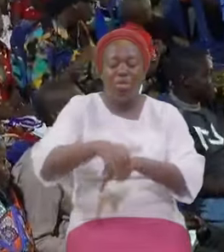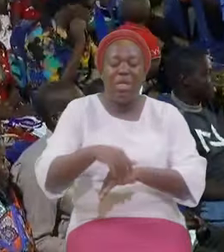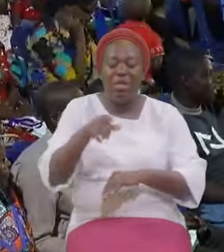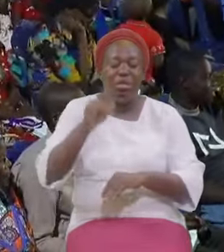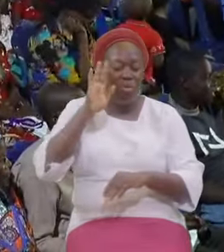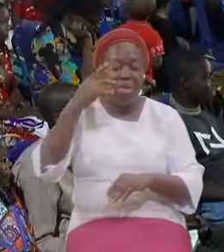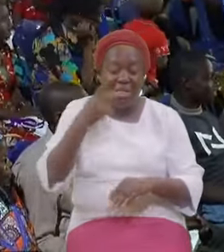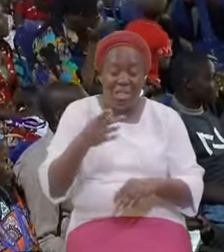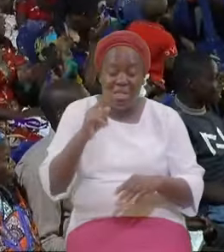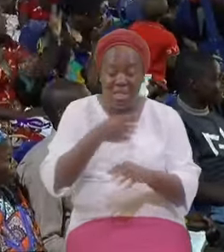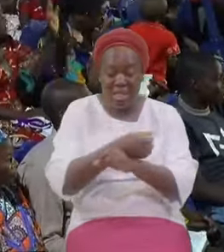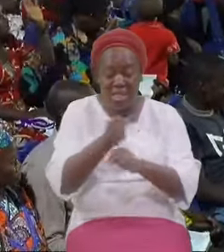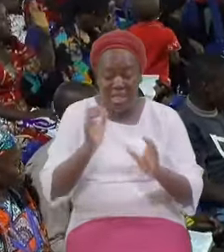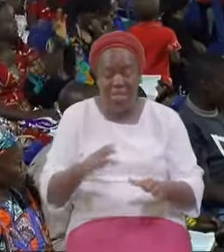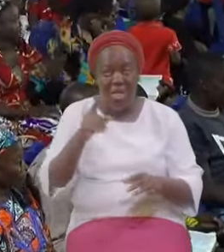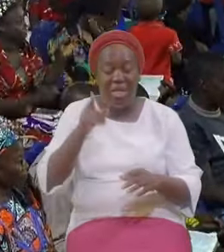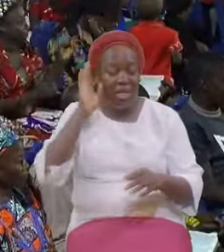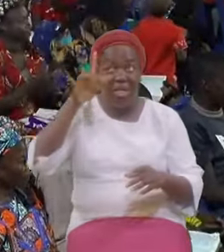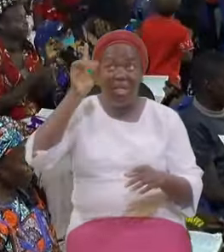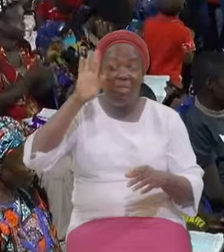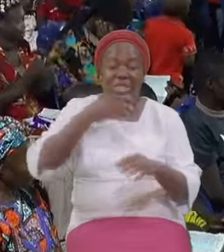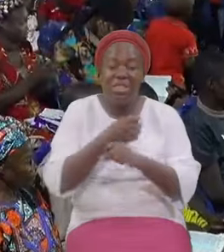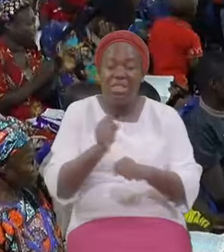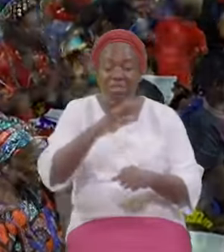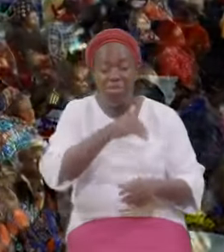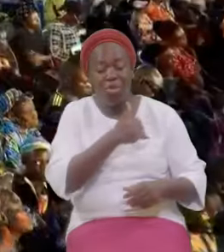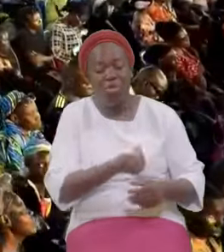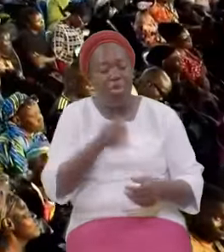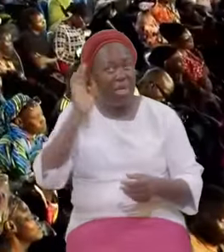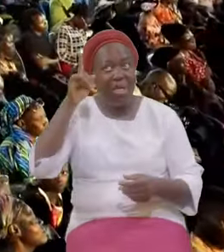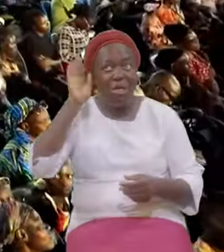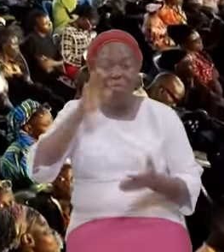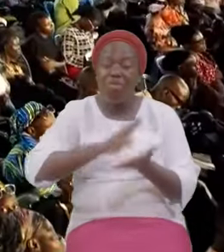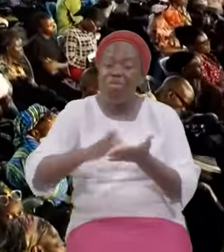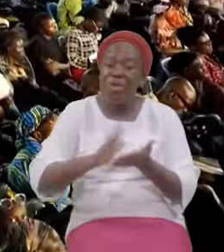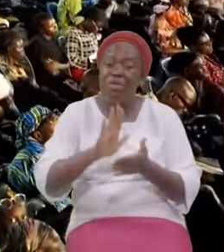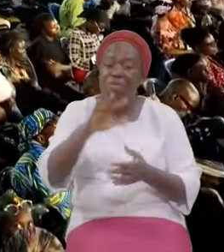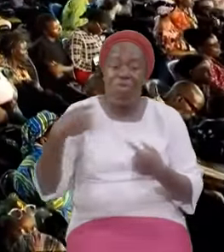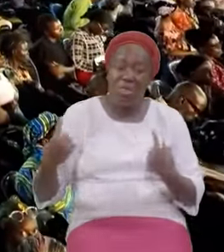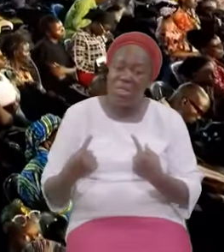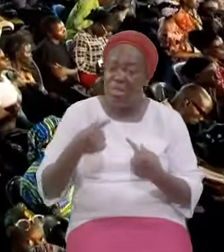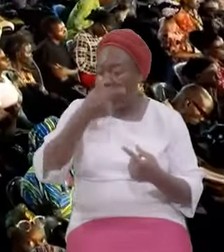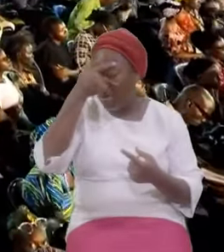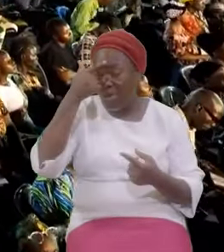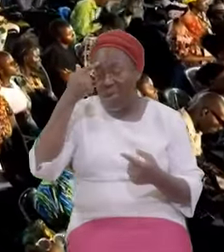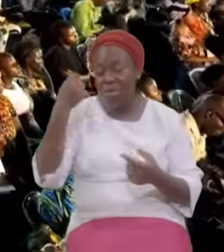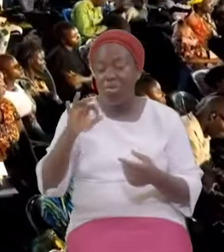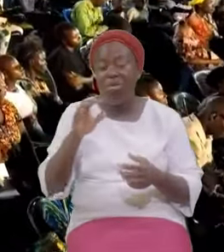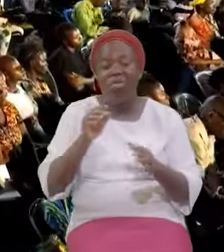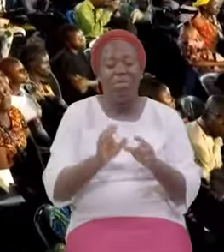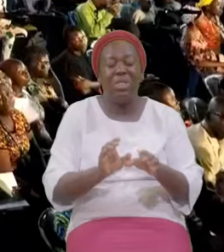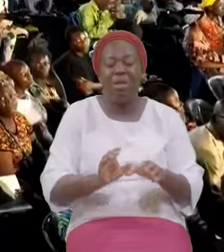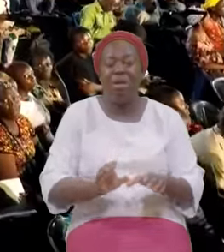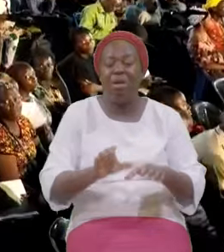will save your soul. He will forgive your sin. And so, because of the crowd,